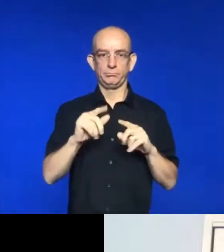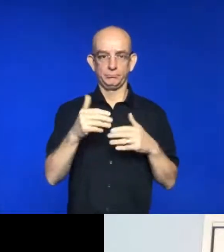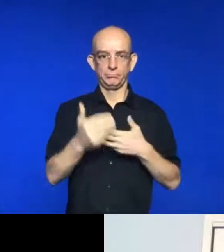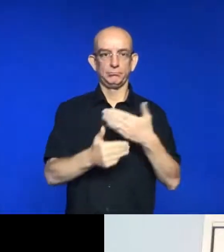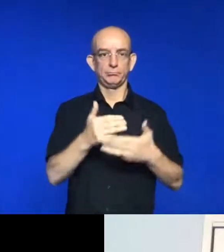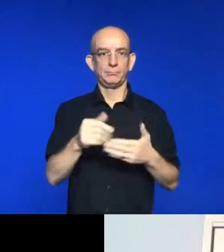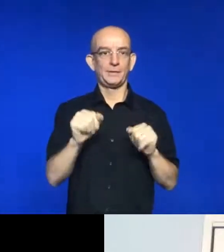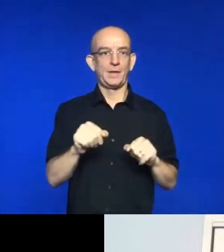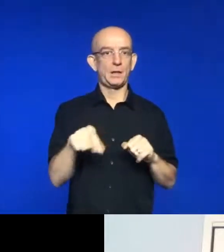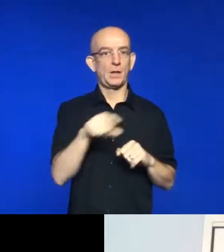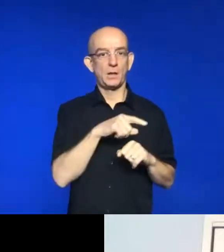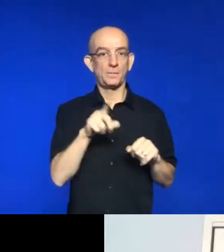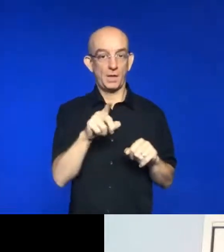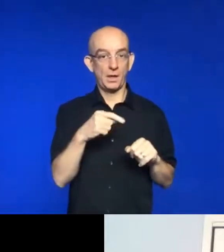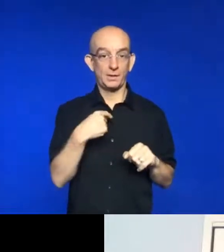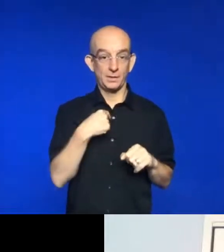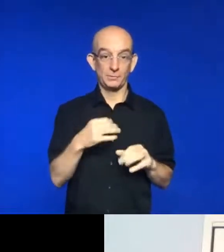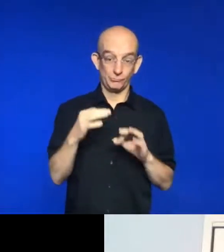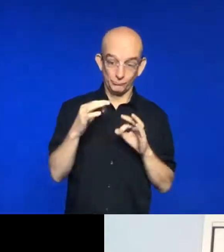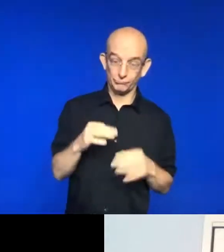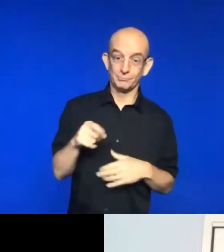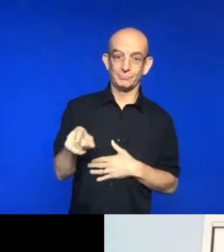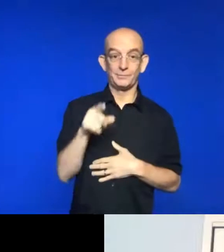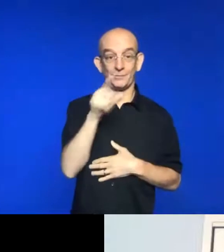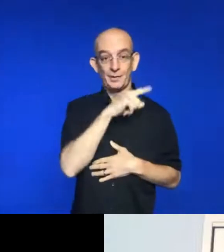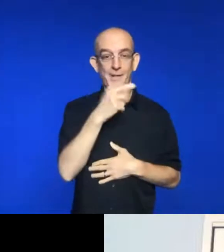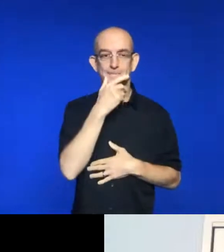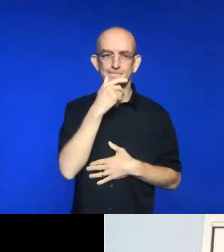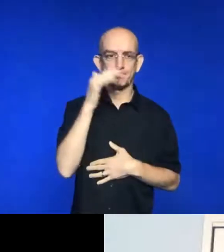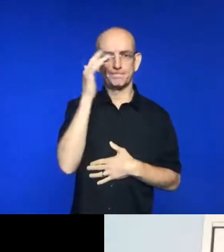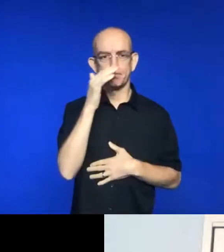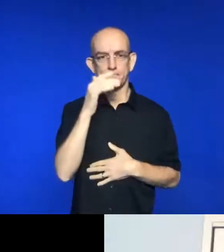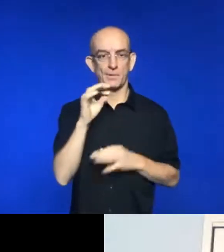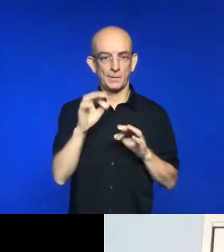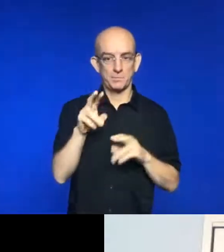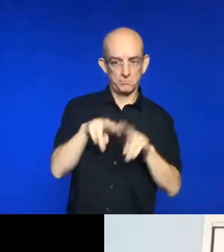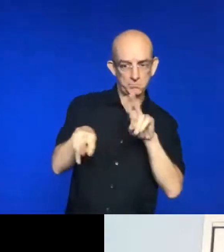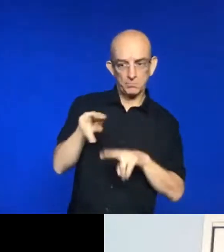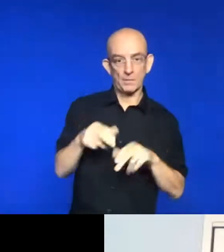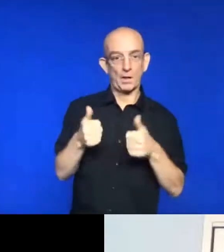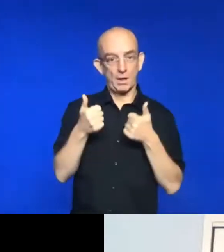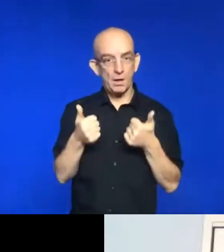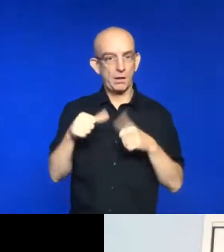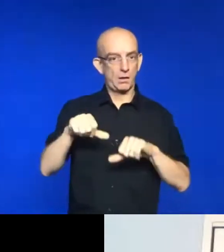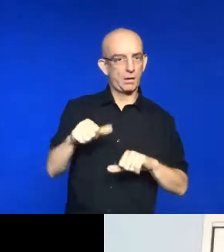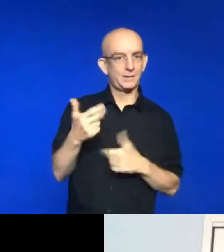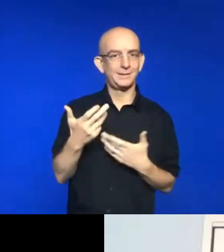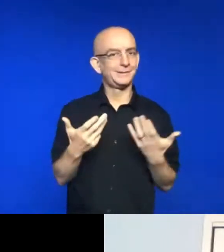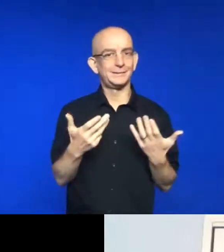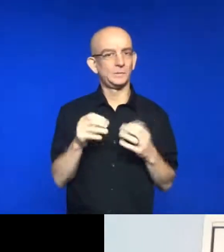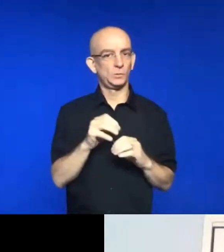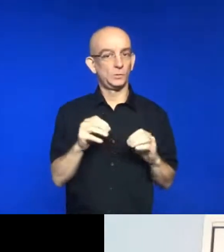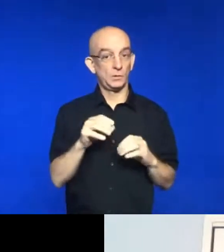how to run any kind of valuable assessment. Do we know if children are even learning? How do we measure participation? There are too